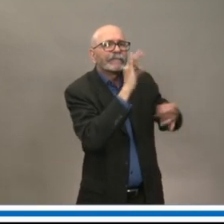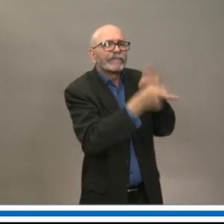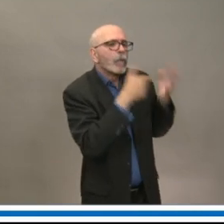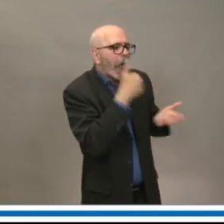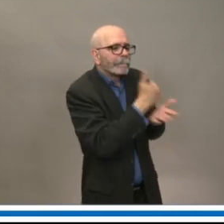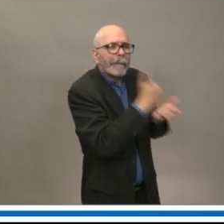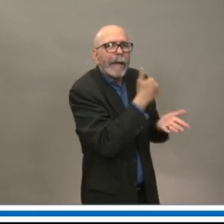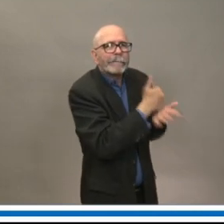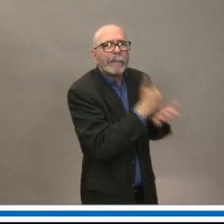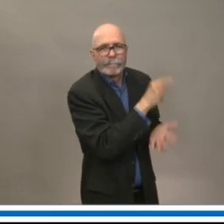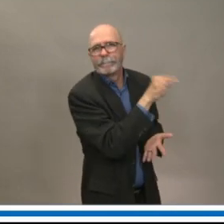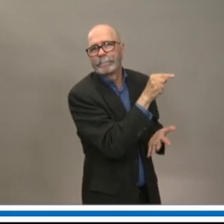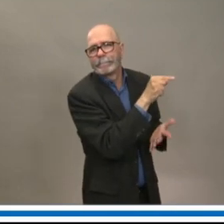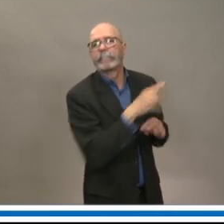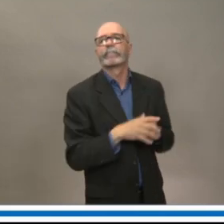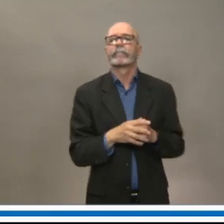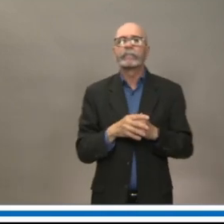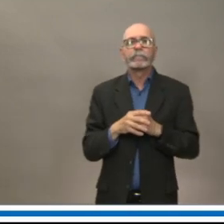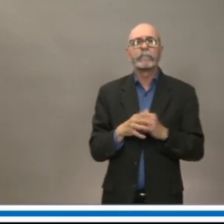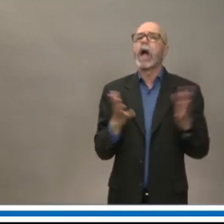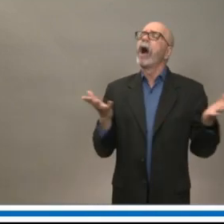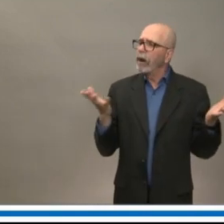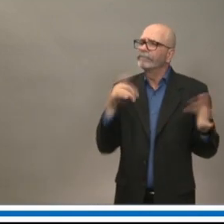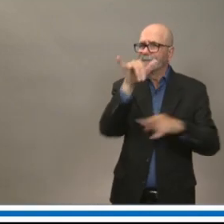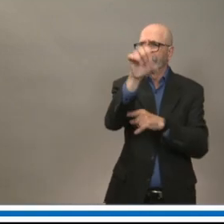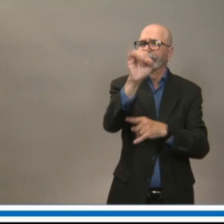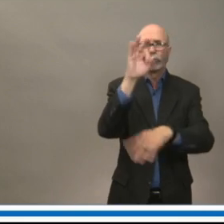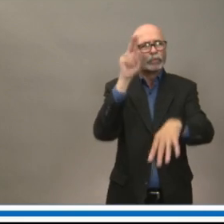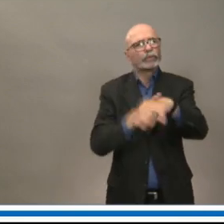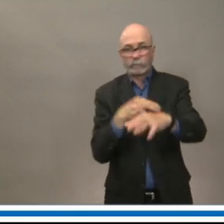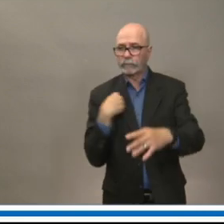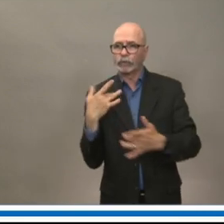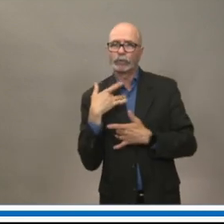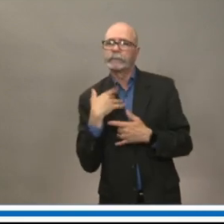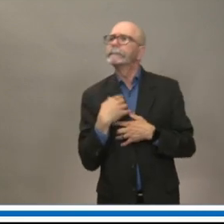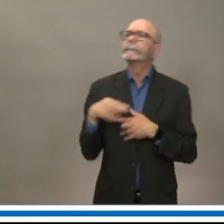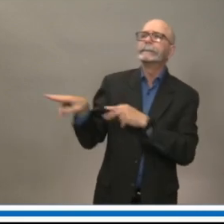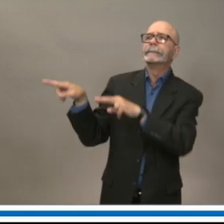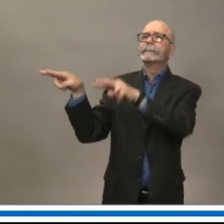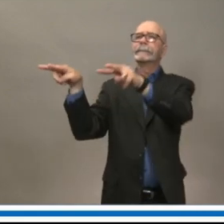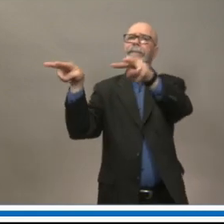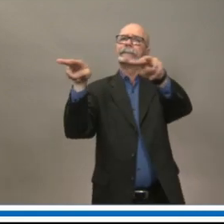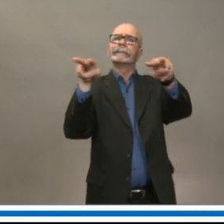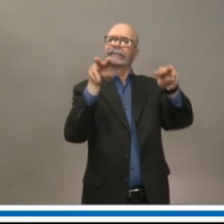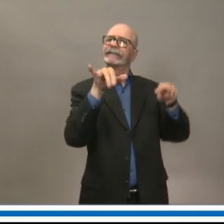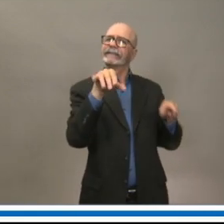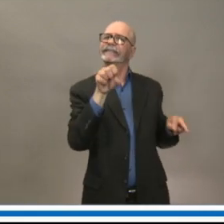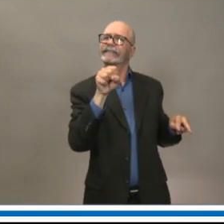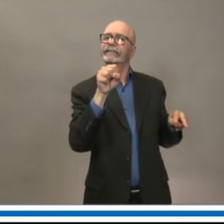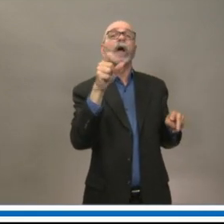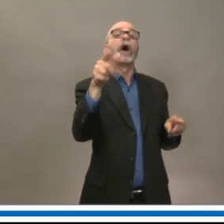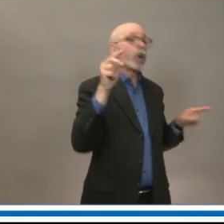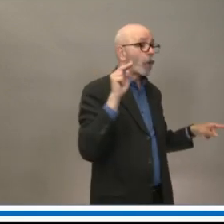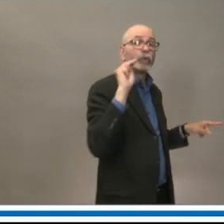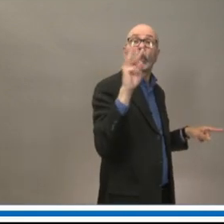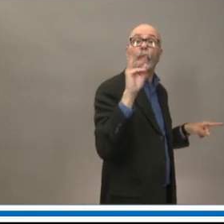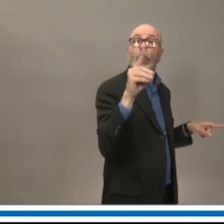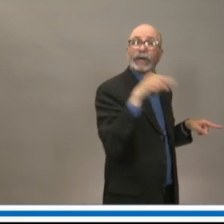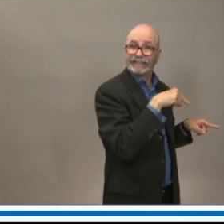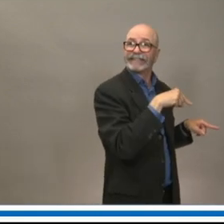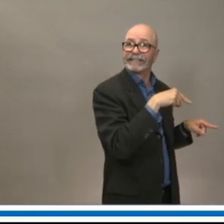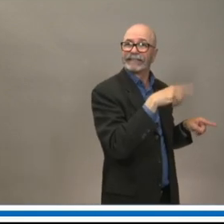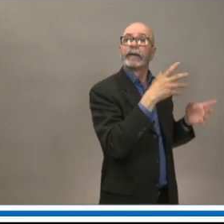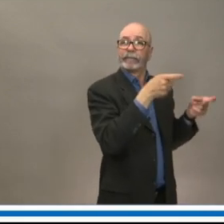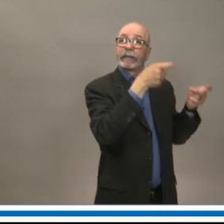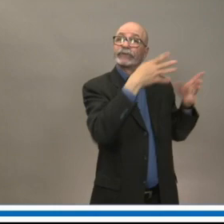Having said that, it is very concerning. I talked with the director there again this morning, Josie Ryan. The interesting